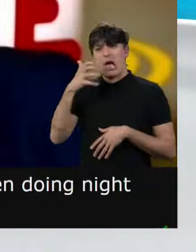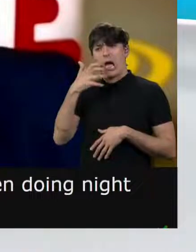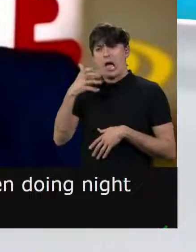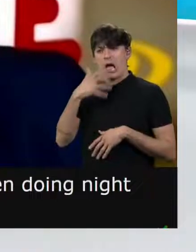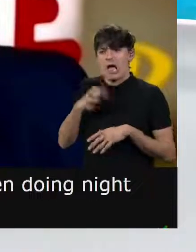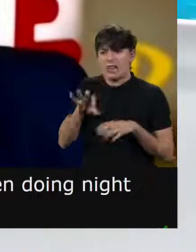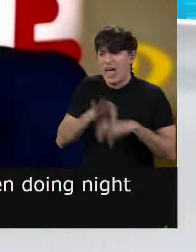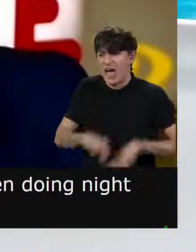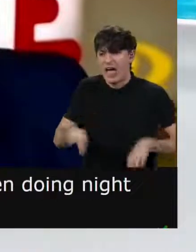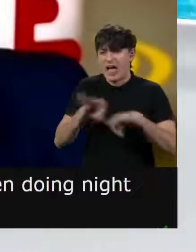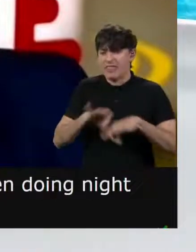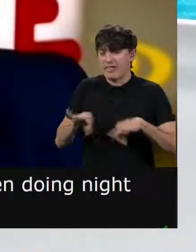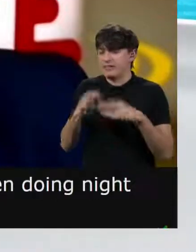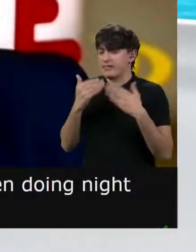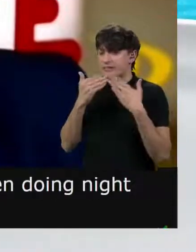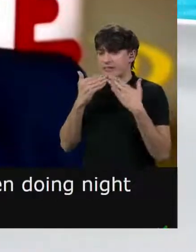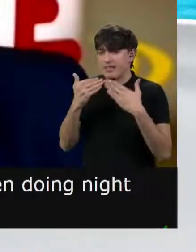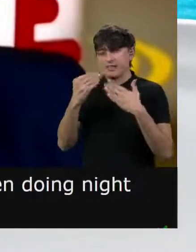Never complaining.